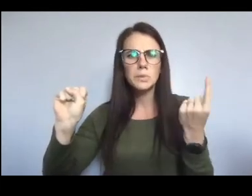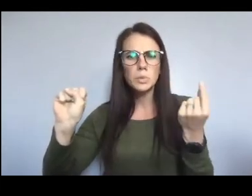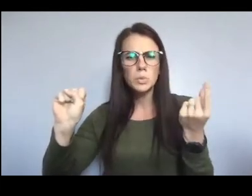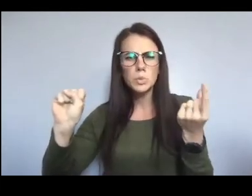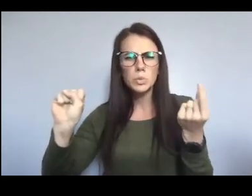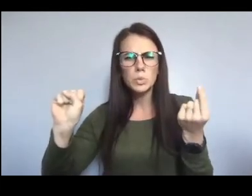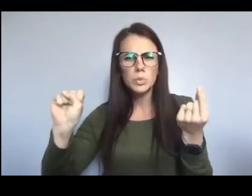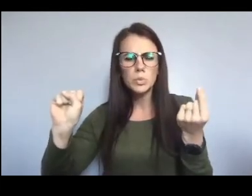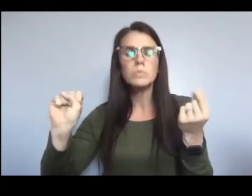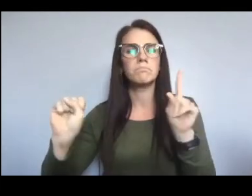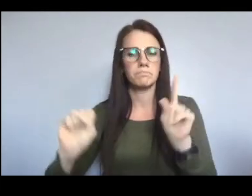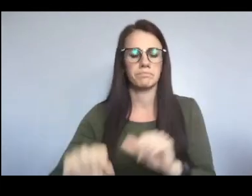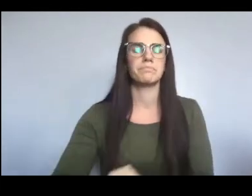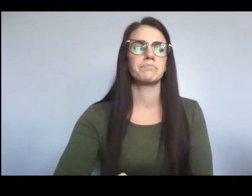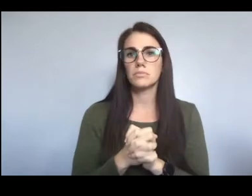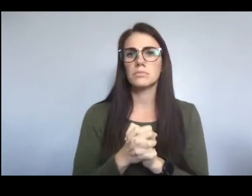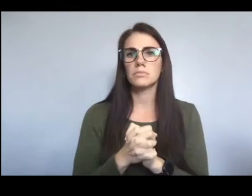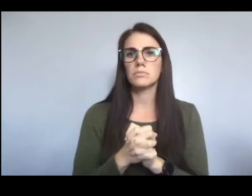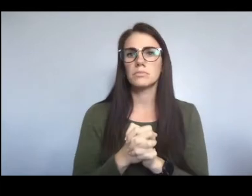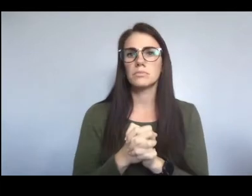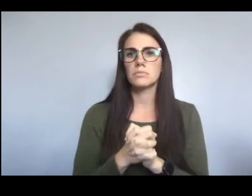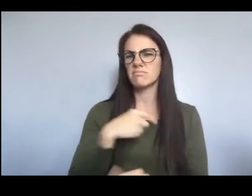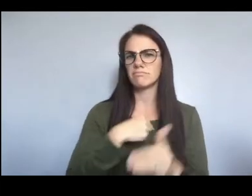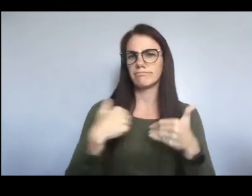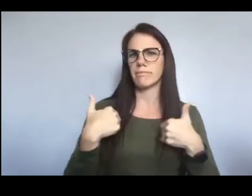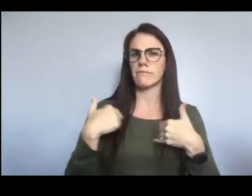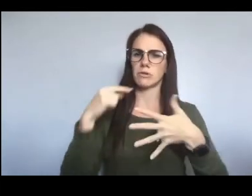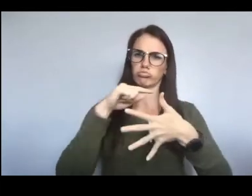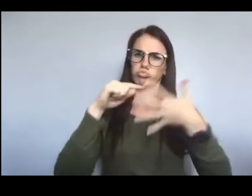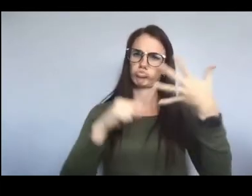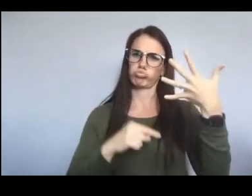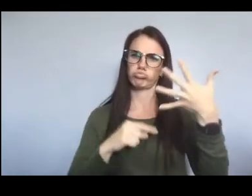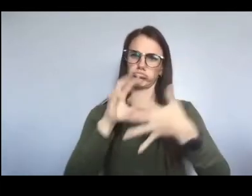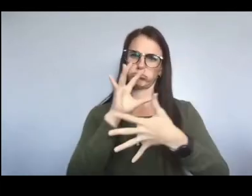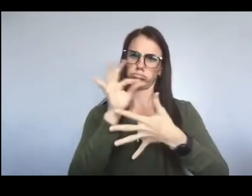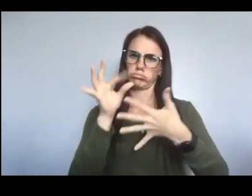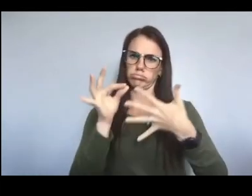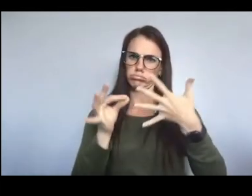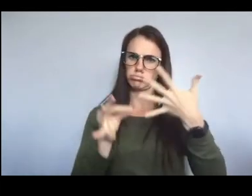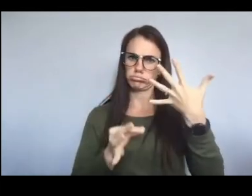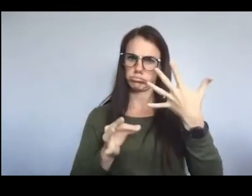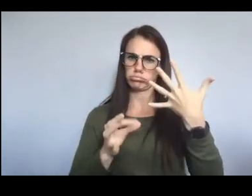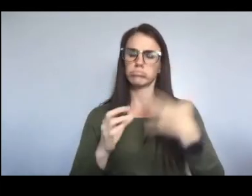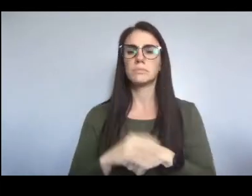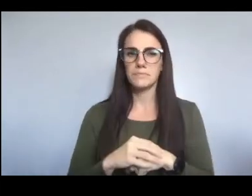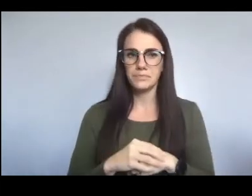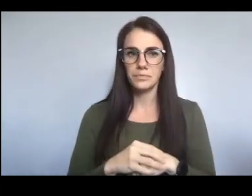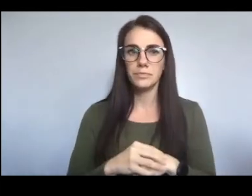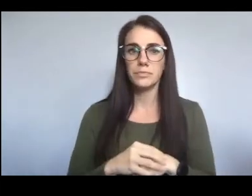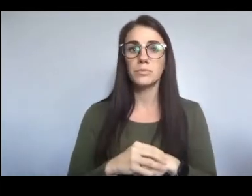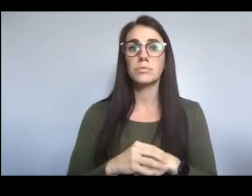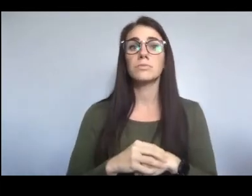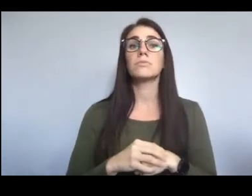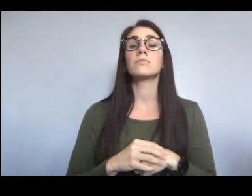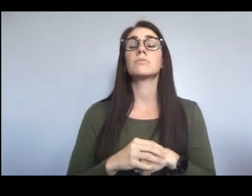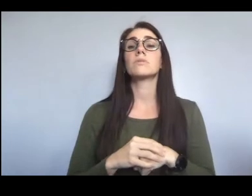S, I have to think about what I can do. And we have some options.